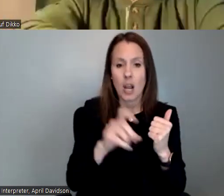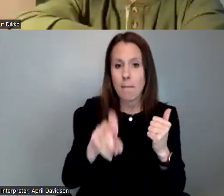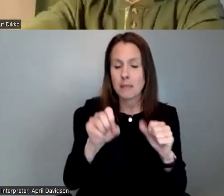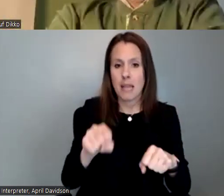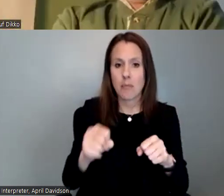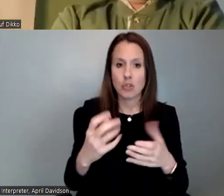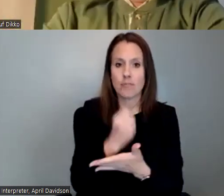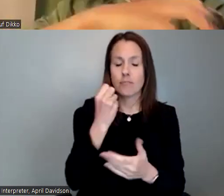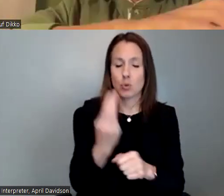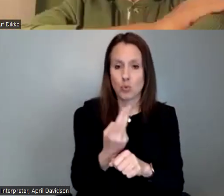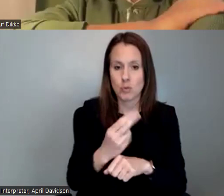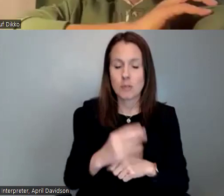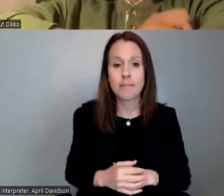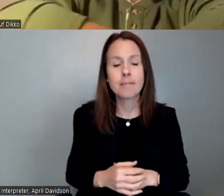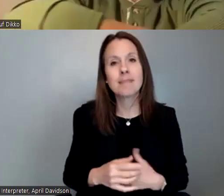wide variety of